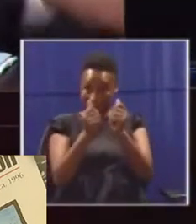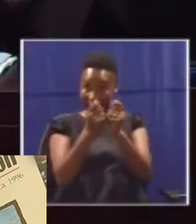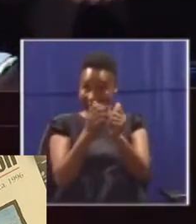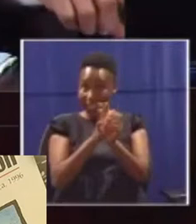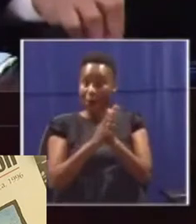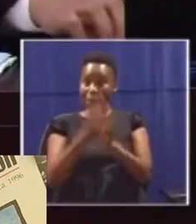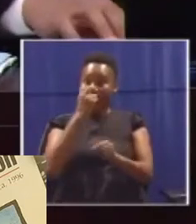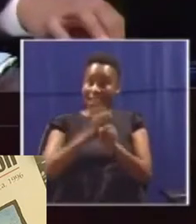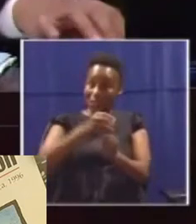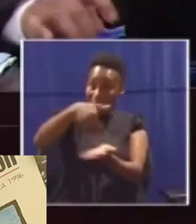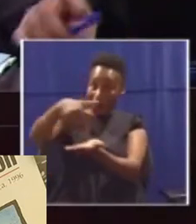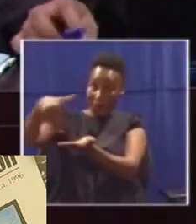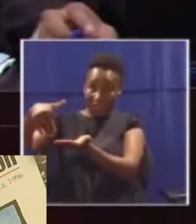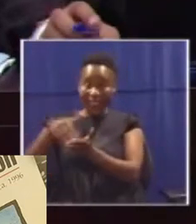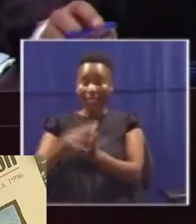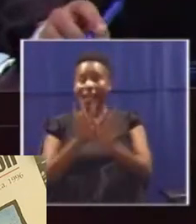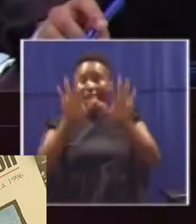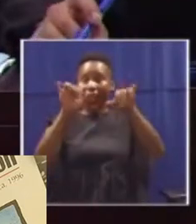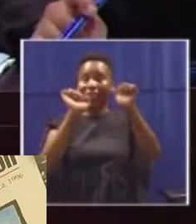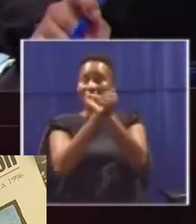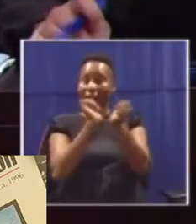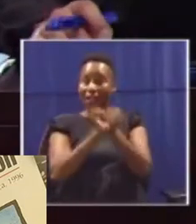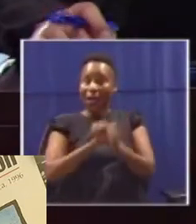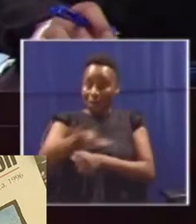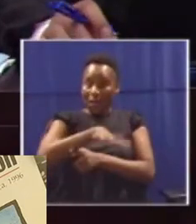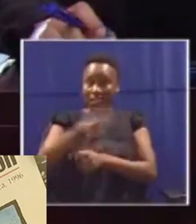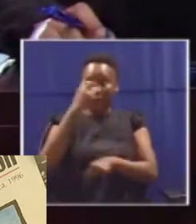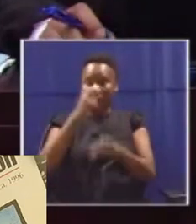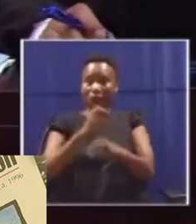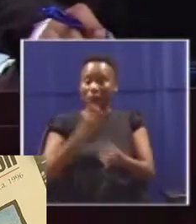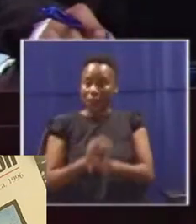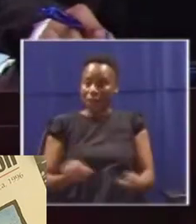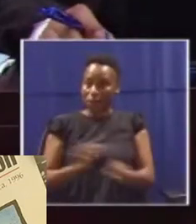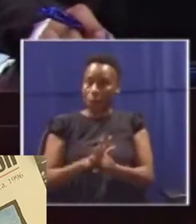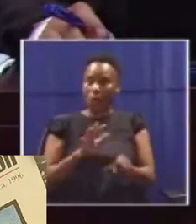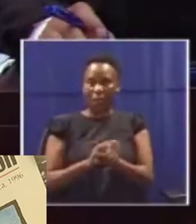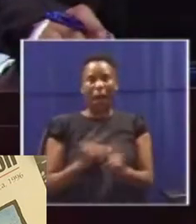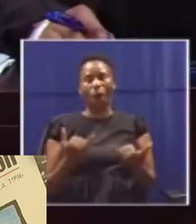correctional facilities are actually, to a very large extent, full currently.